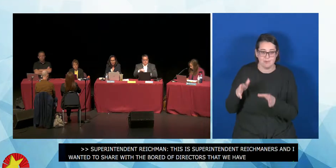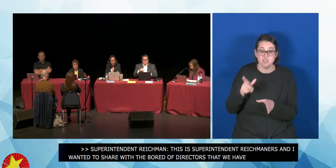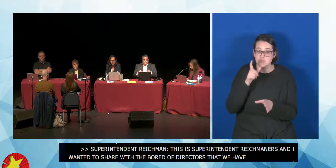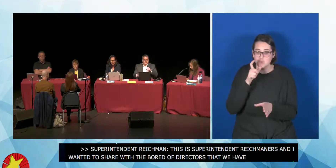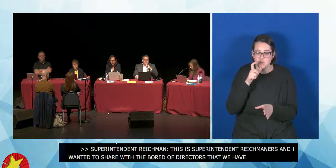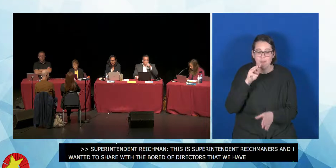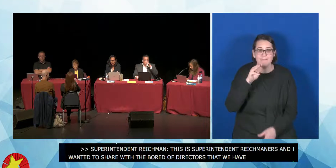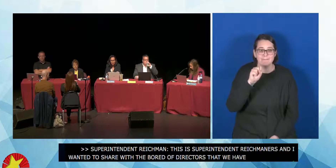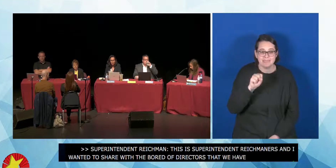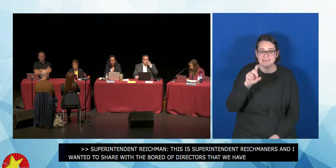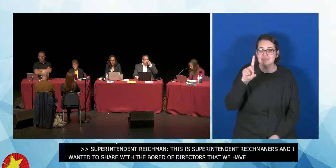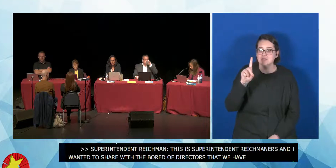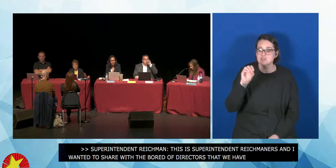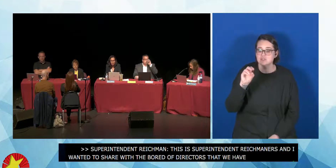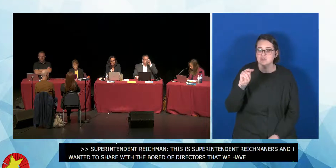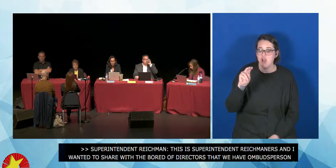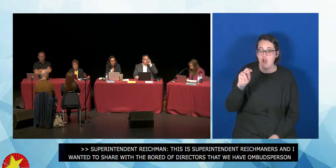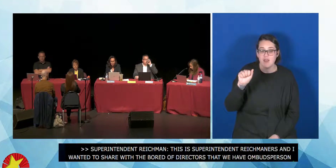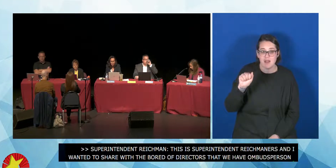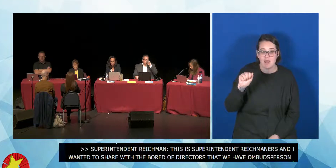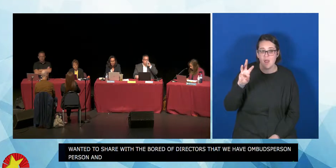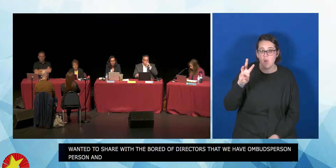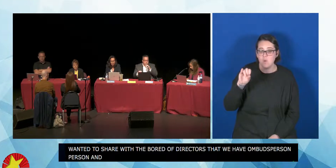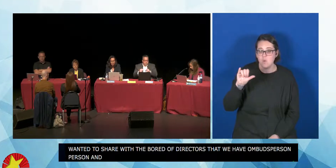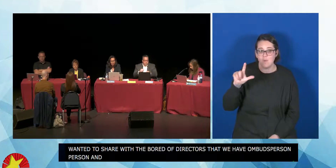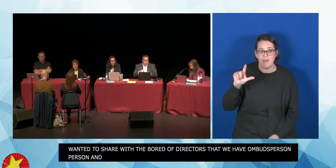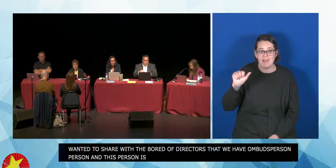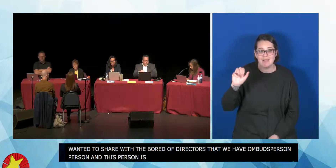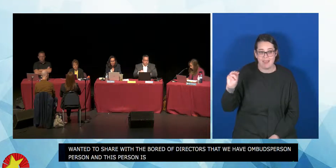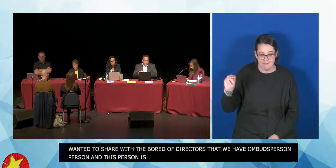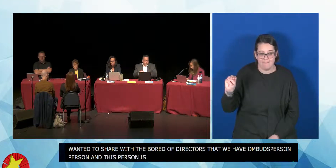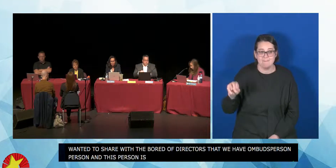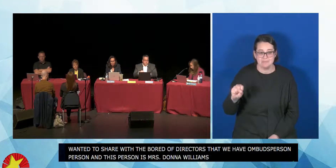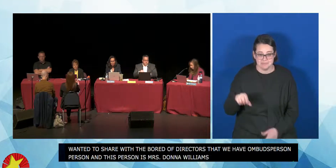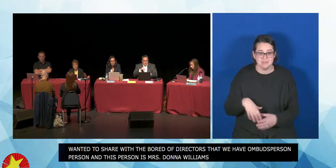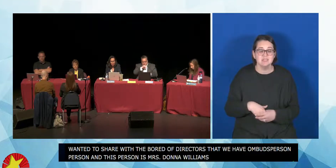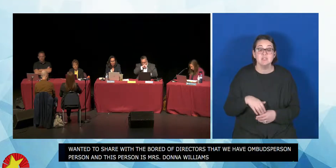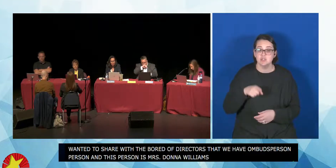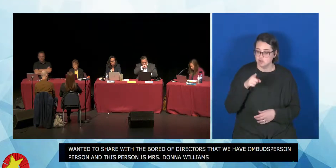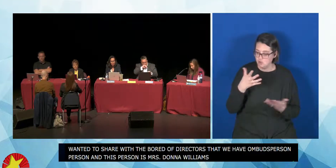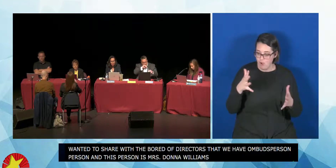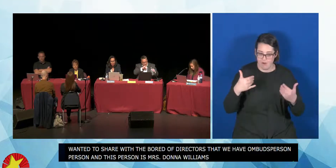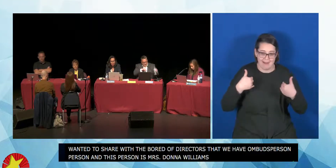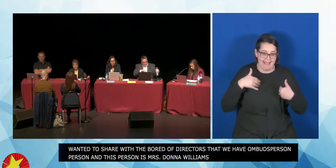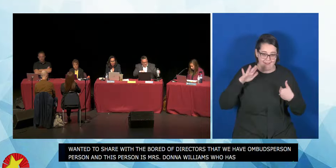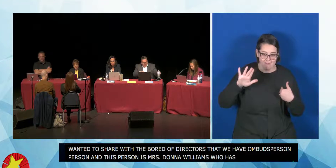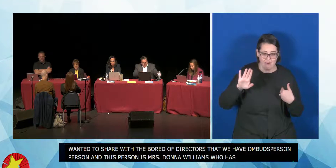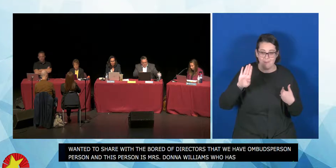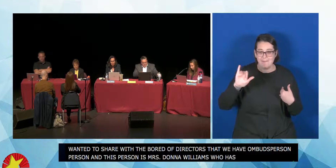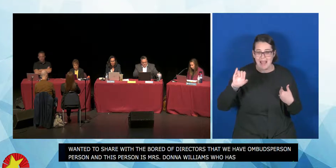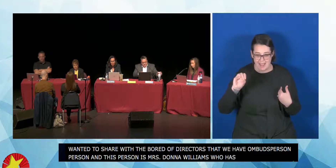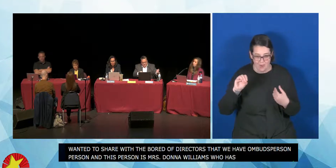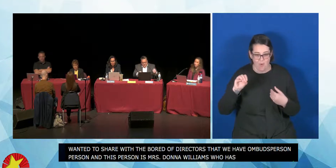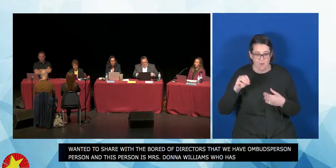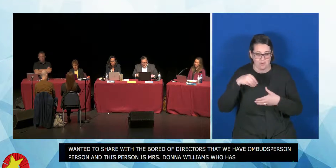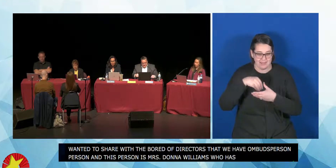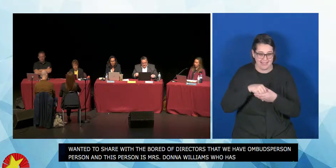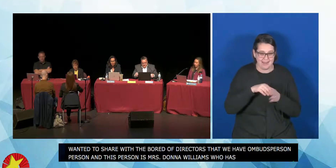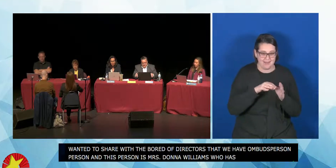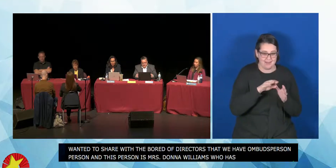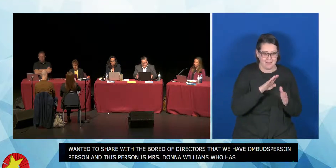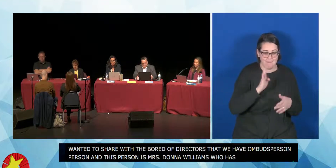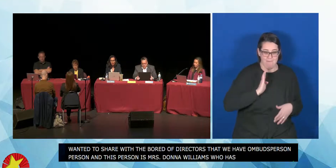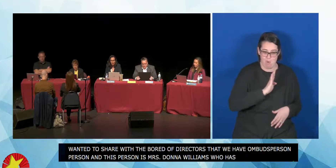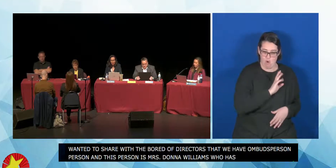Donna Williams. You have her bio in the board docs